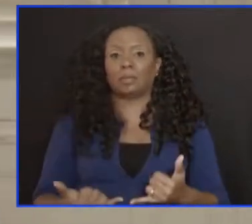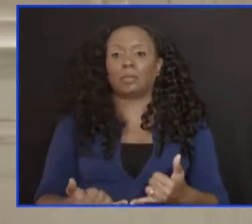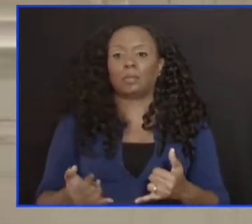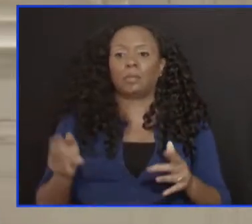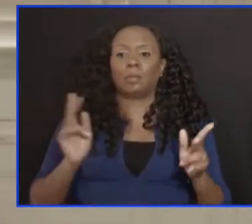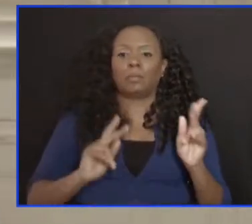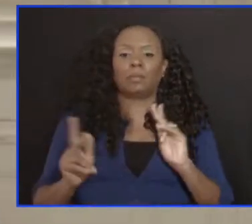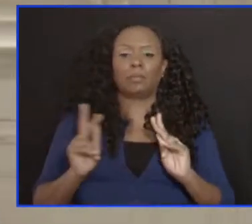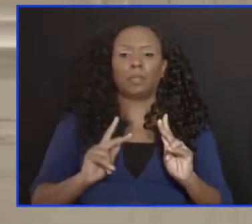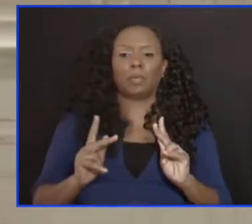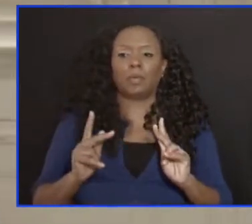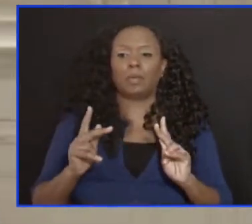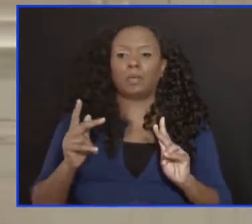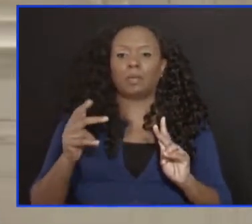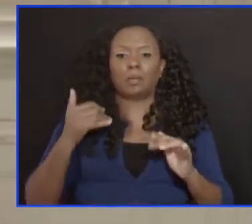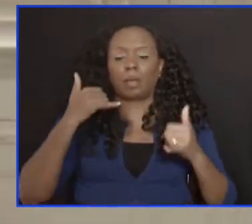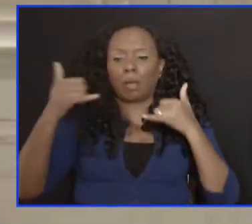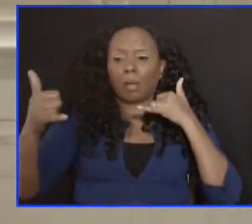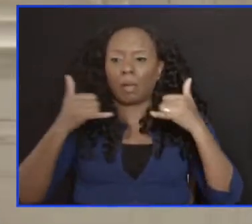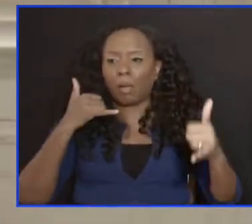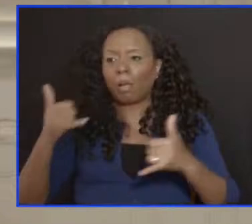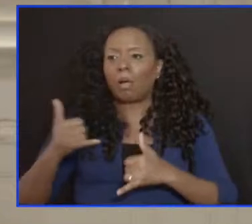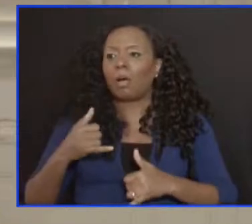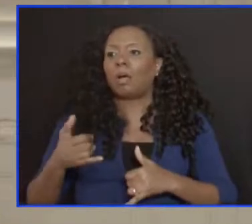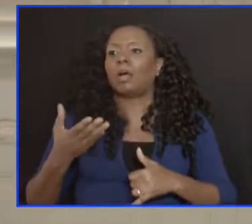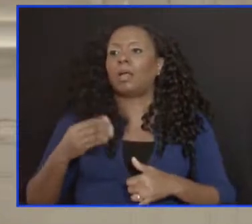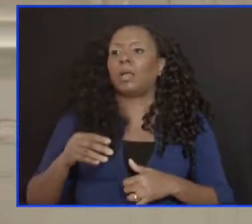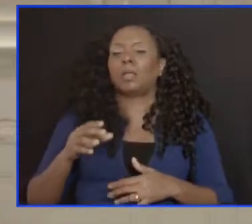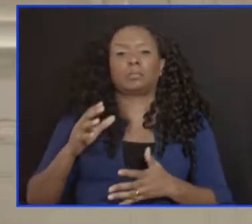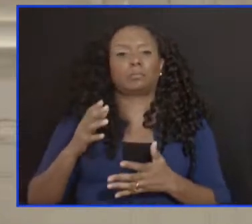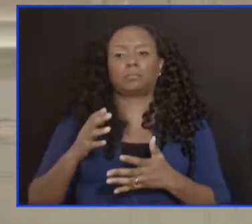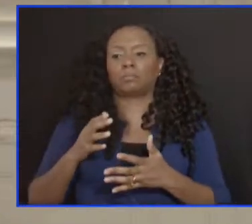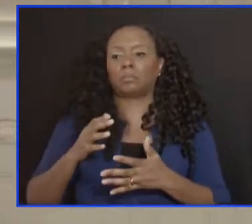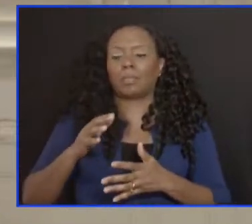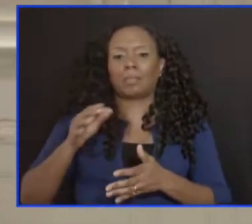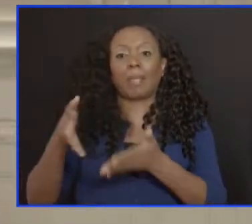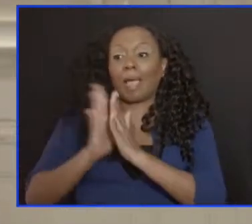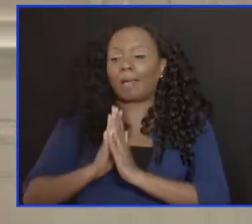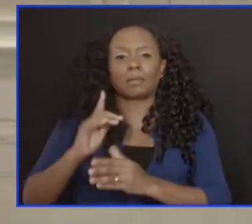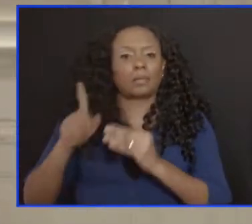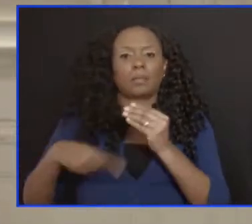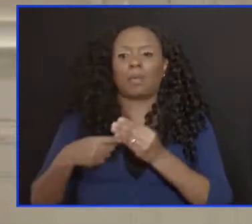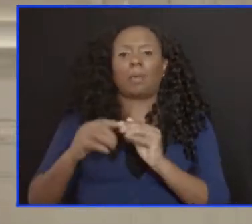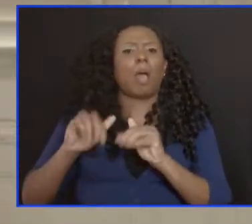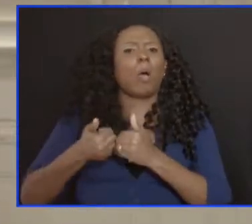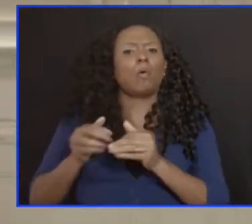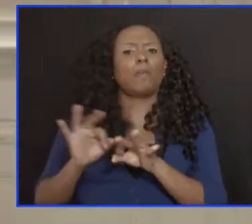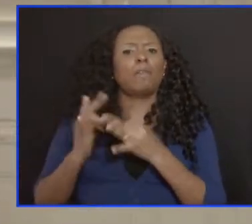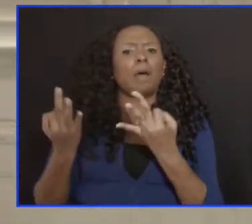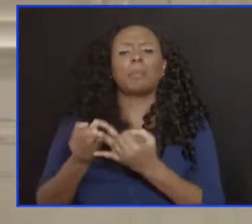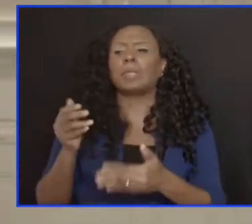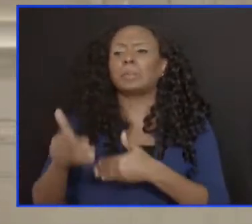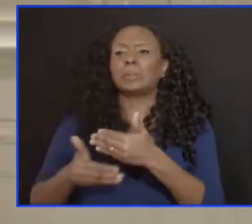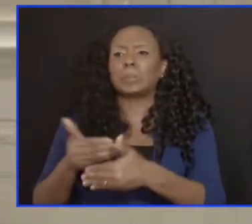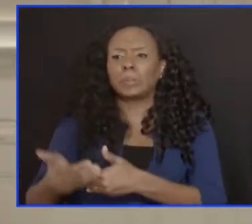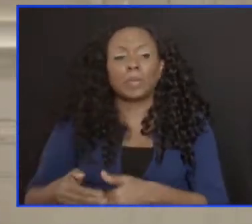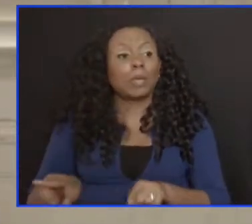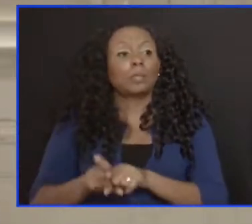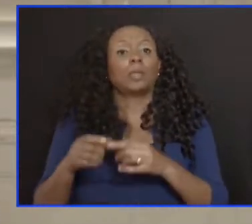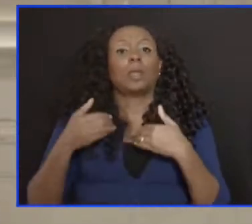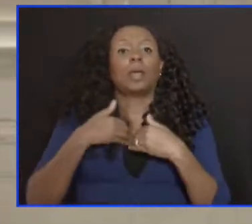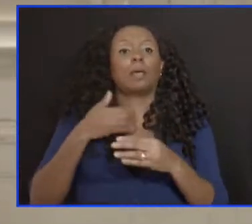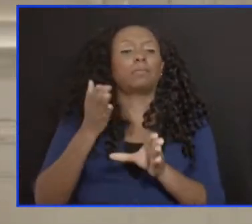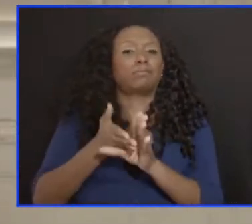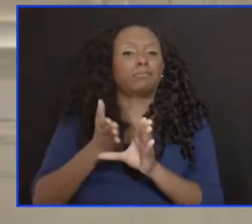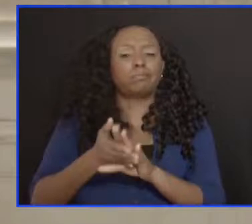calls that they call people and check in on families and make sure they're okay. So we started a client relations service and a psychological service,